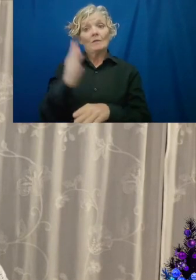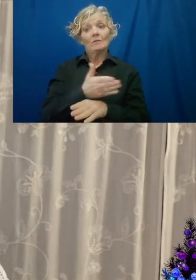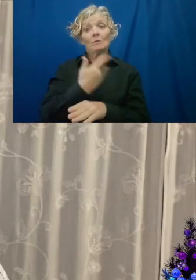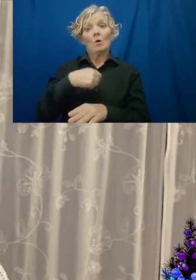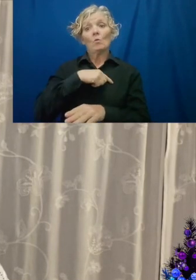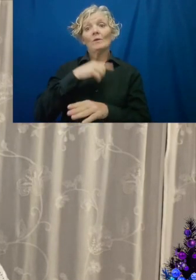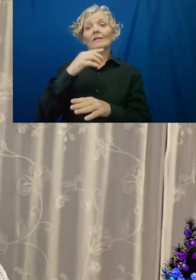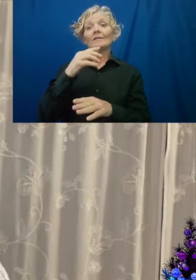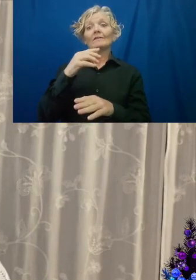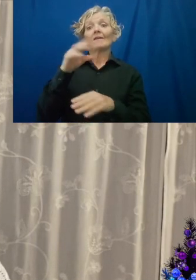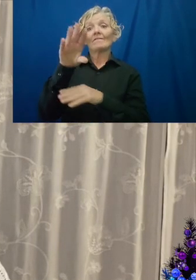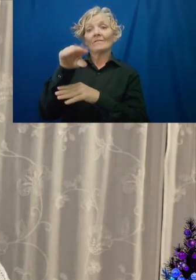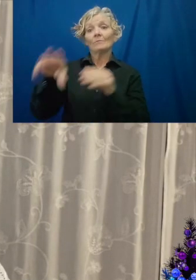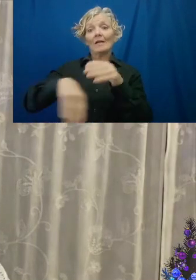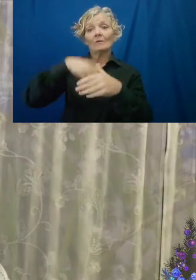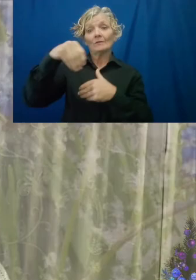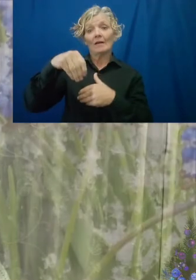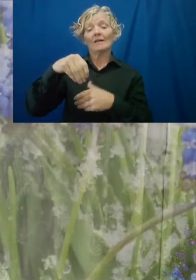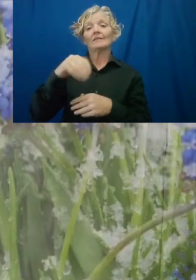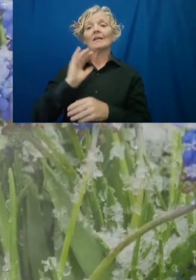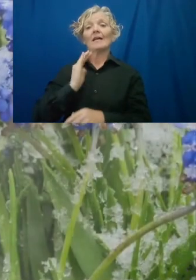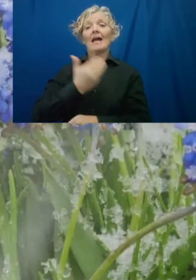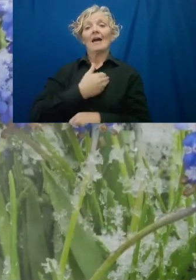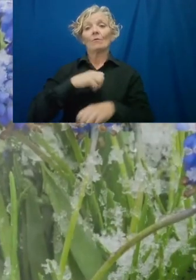our winter song for you.